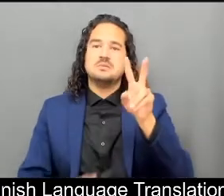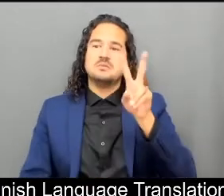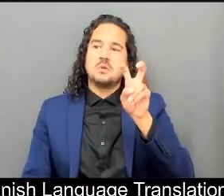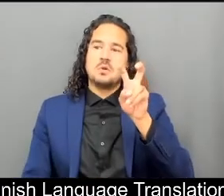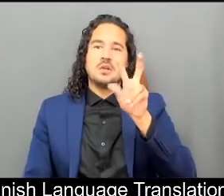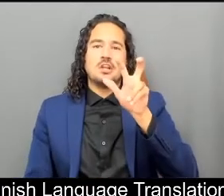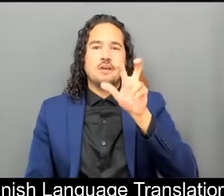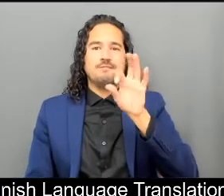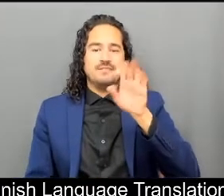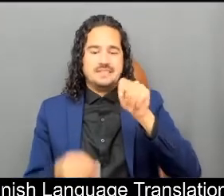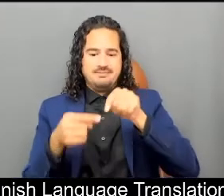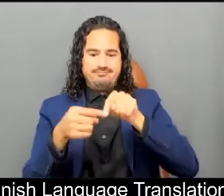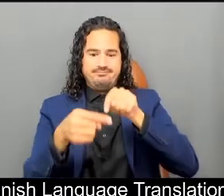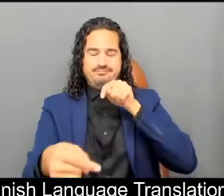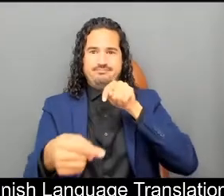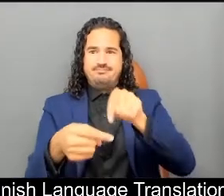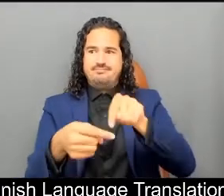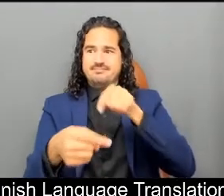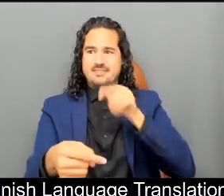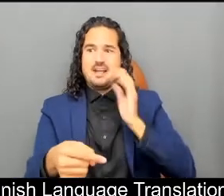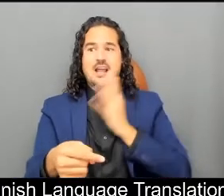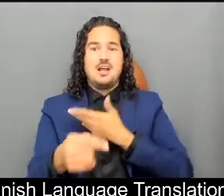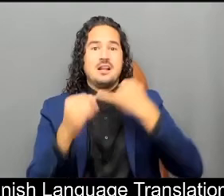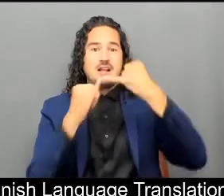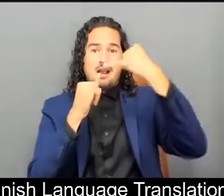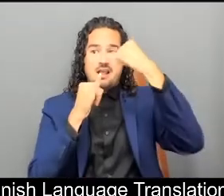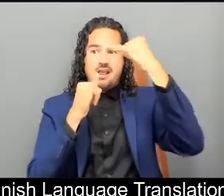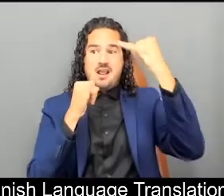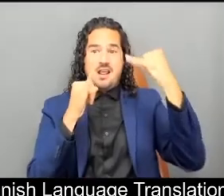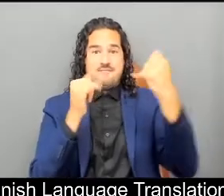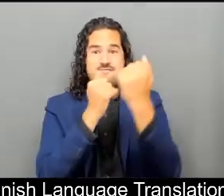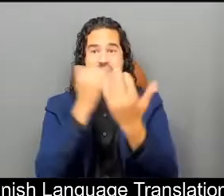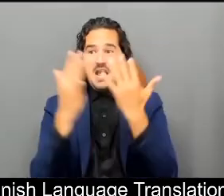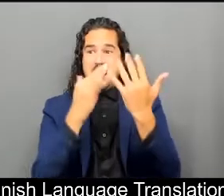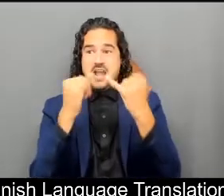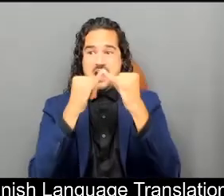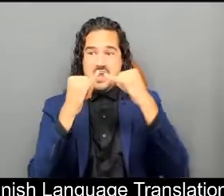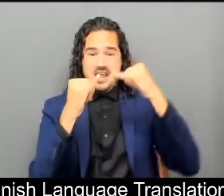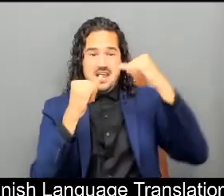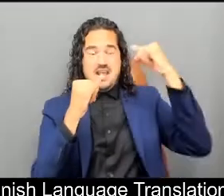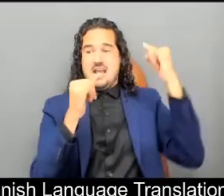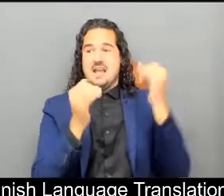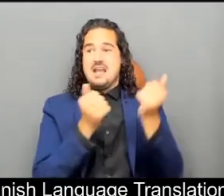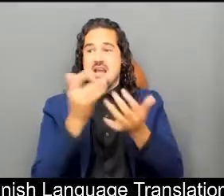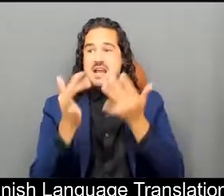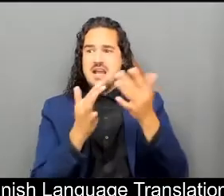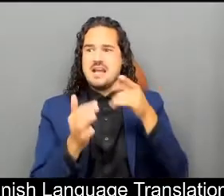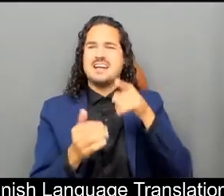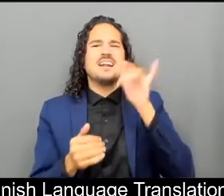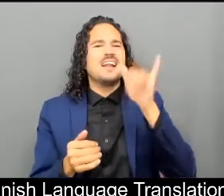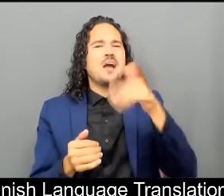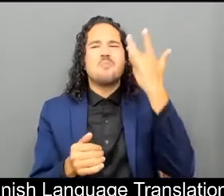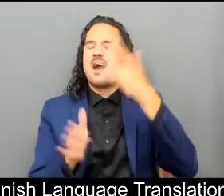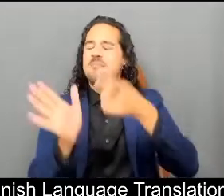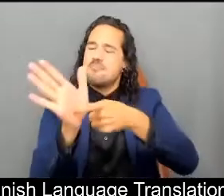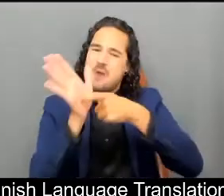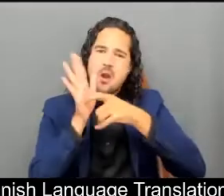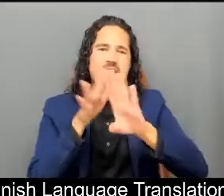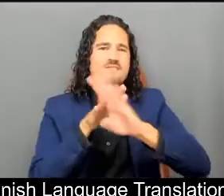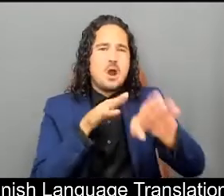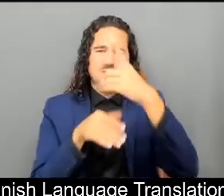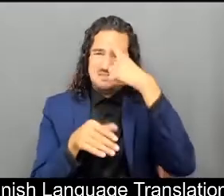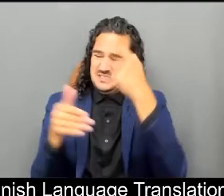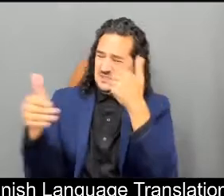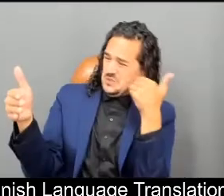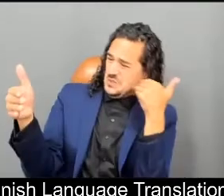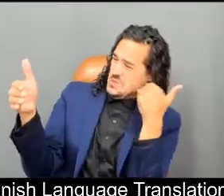operations. The reason we have that still under mandatory evacuation is we've got live fire on the ground, within several 300-400 feet of